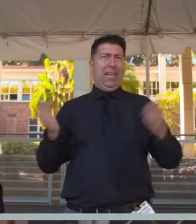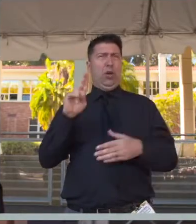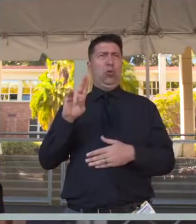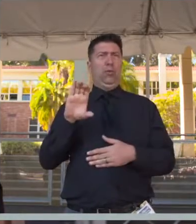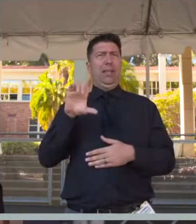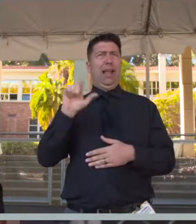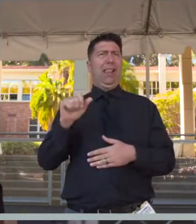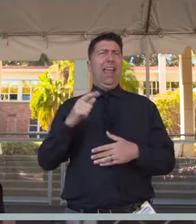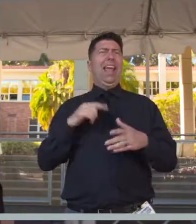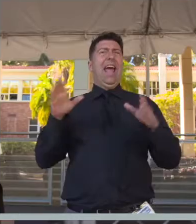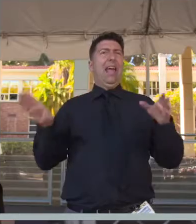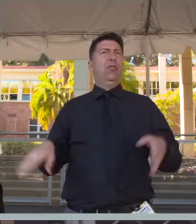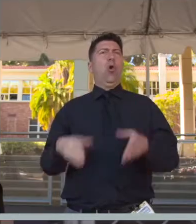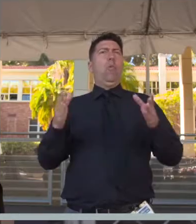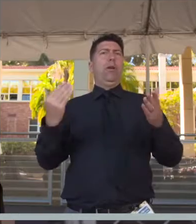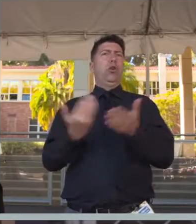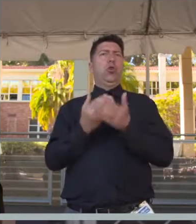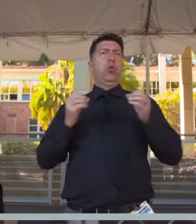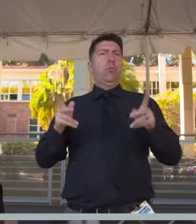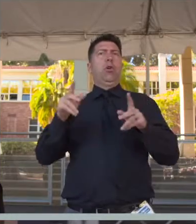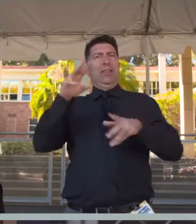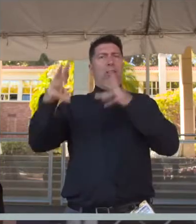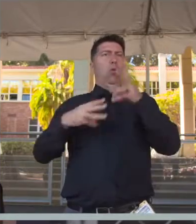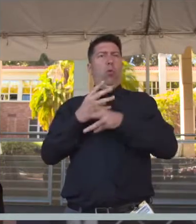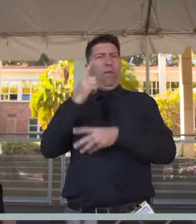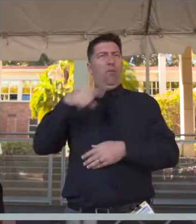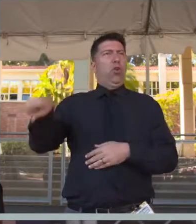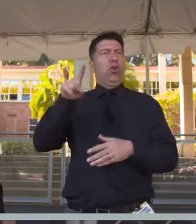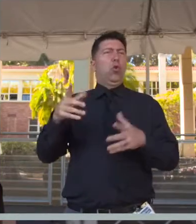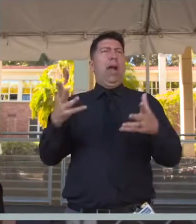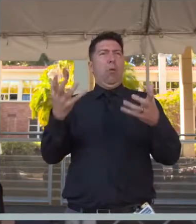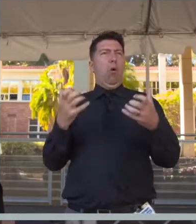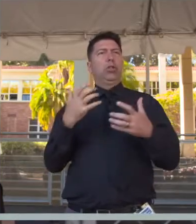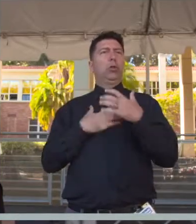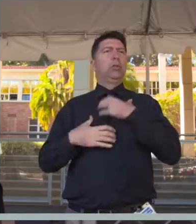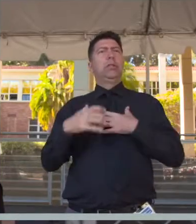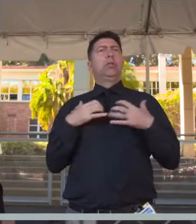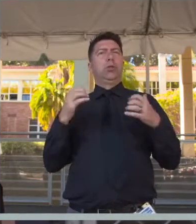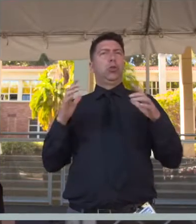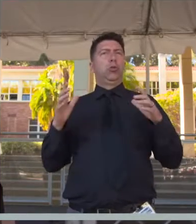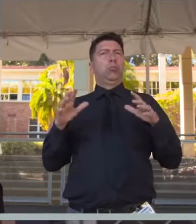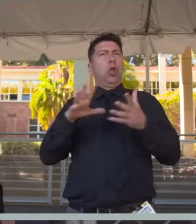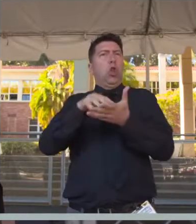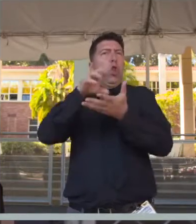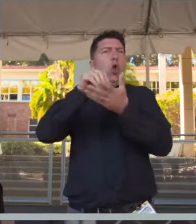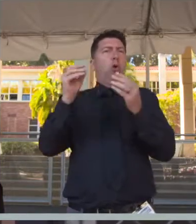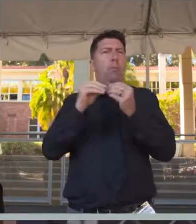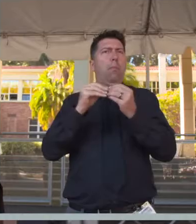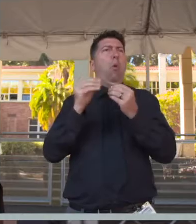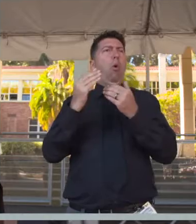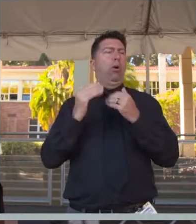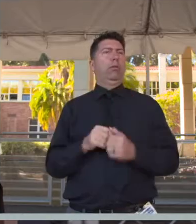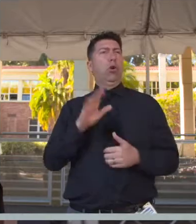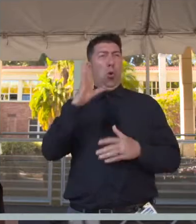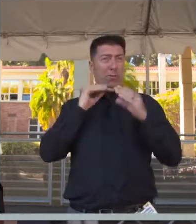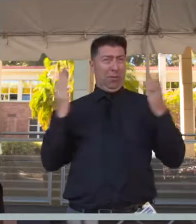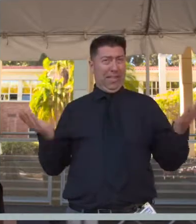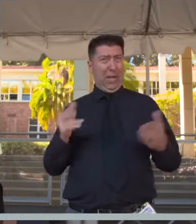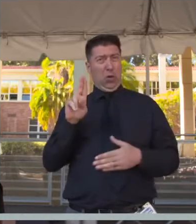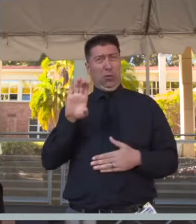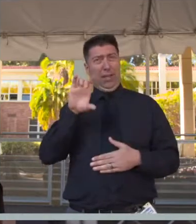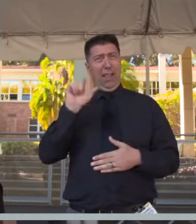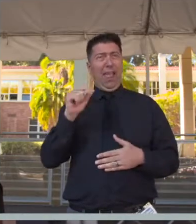has opened up some windows on the world for you and leaves you yearning to know more. Your experience at UCLA is just